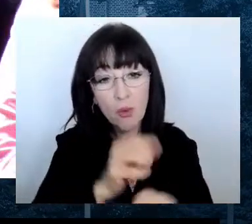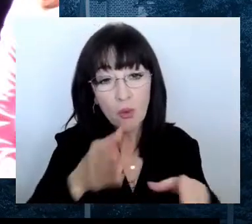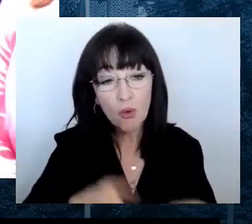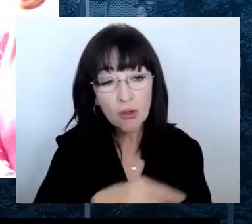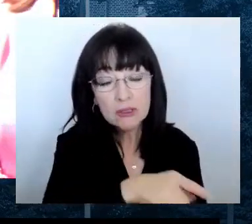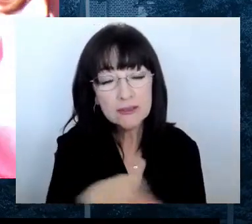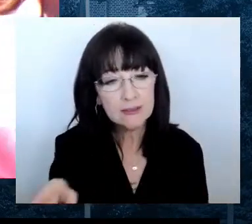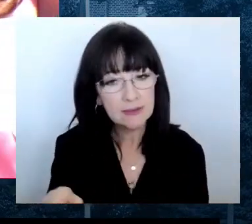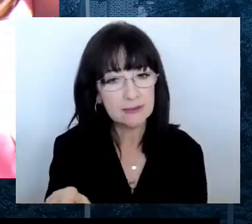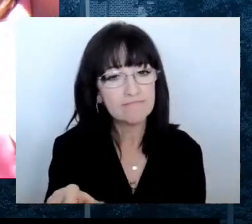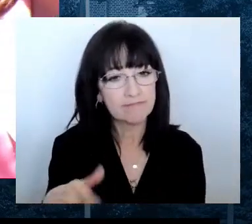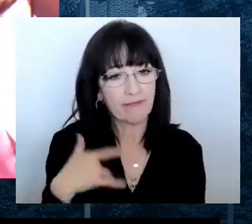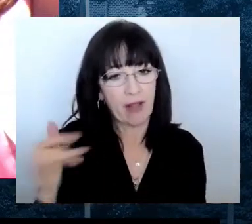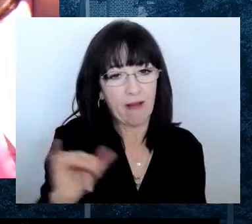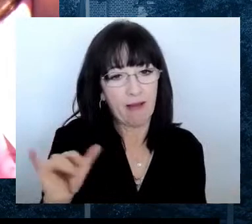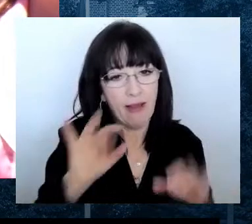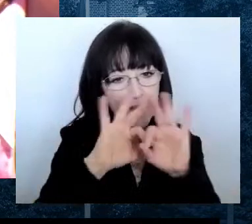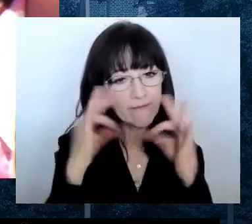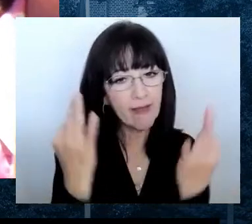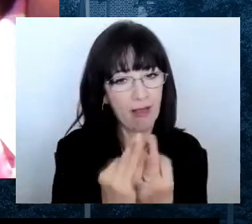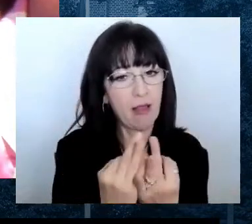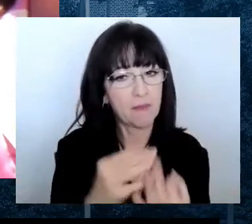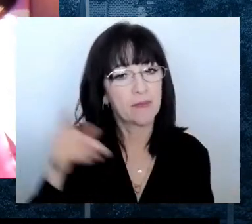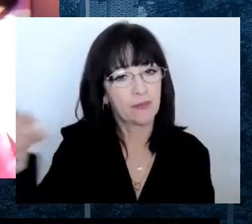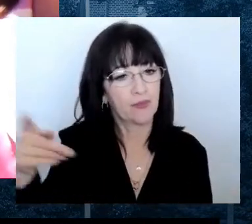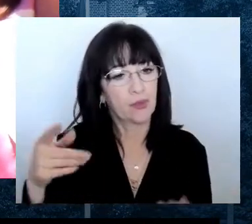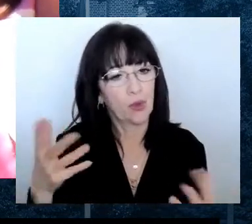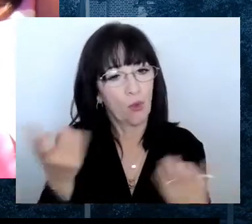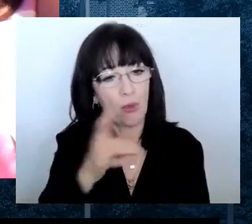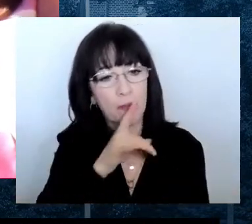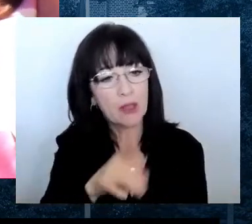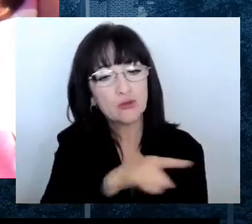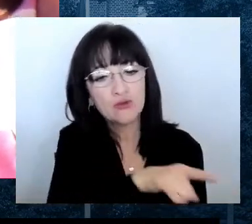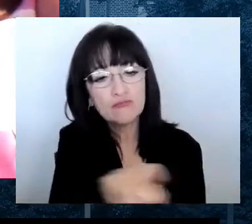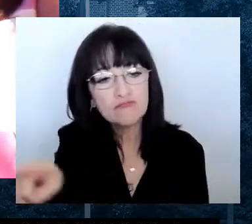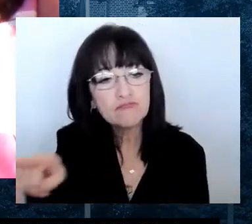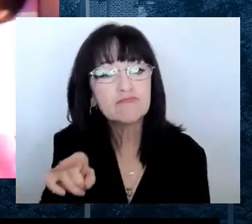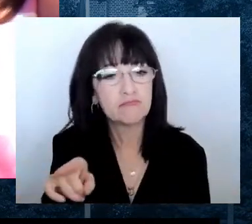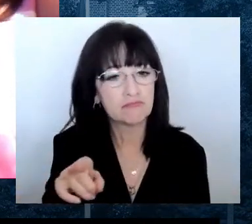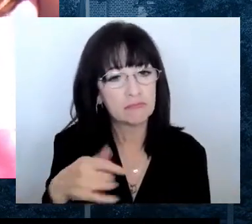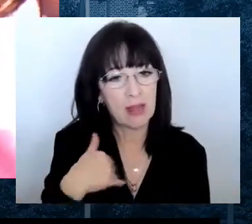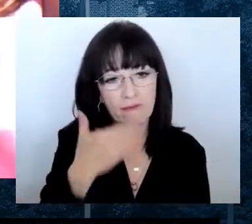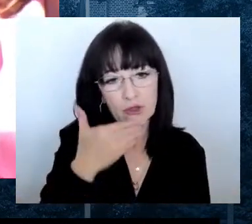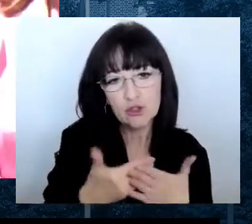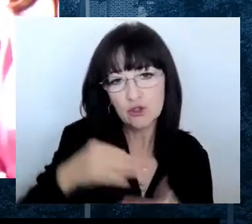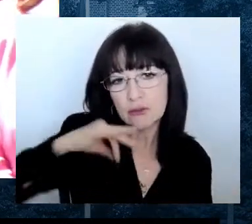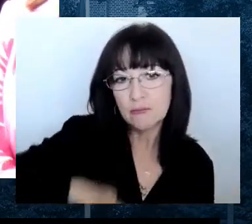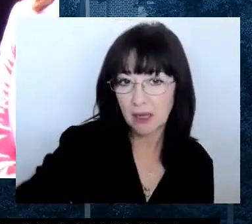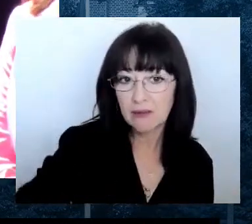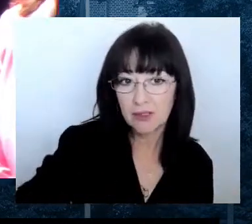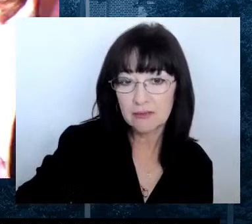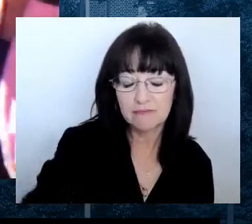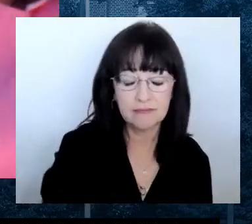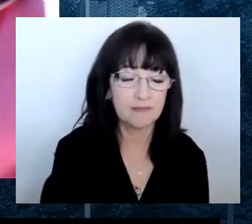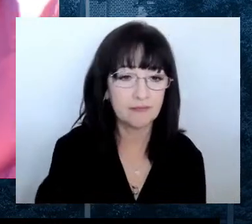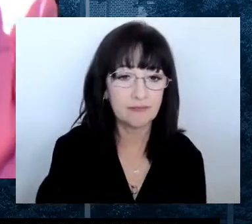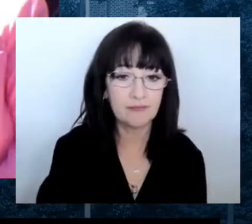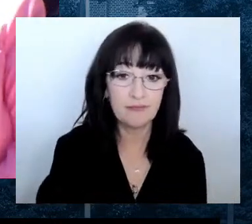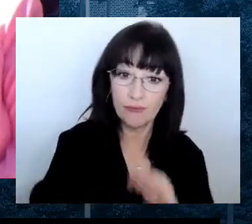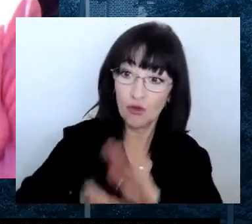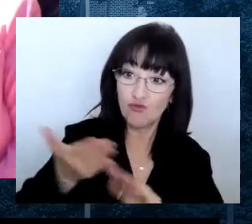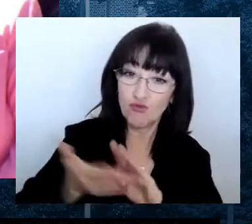best by way of their family. We also know that running a business is really